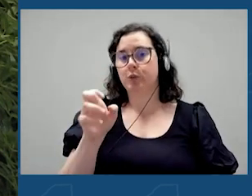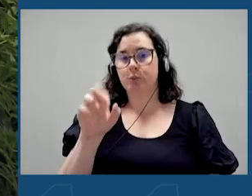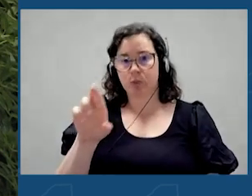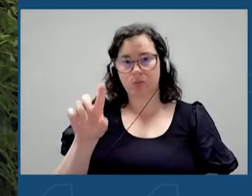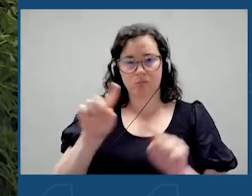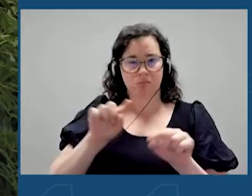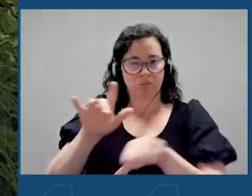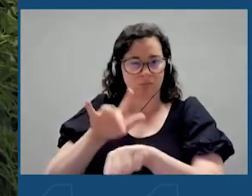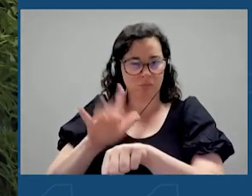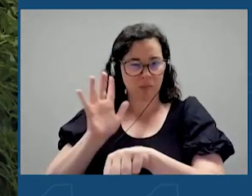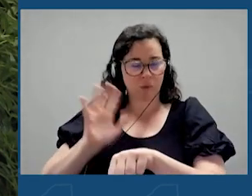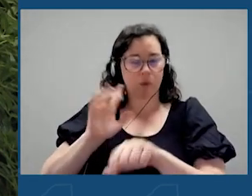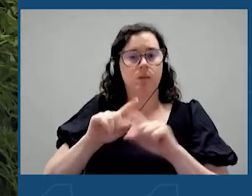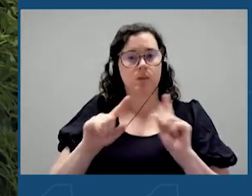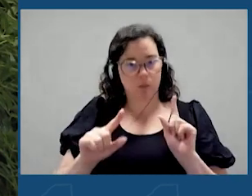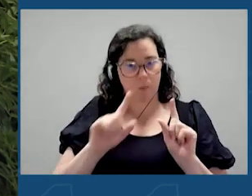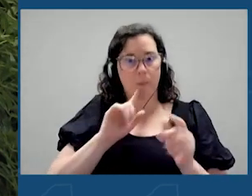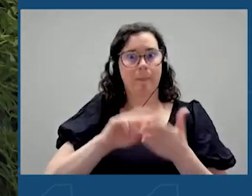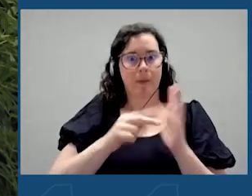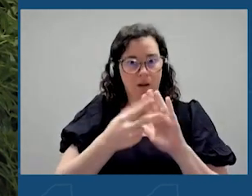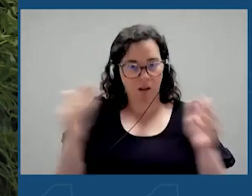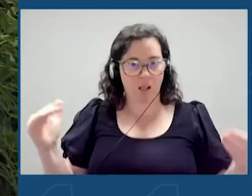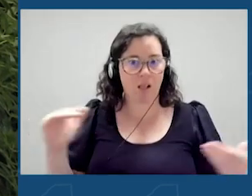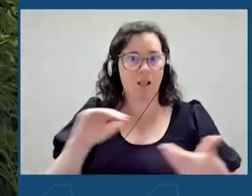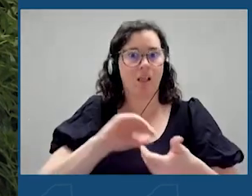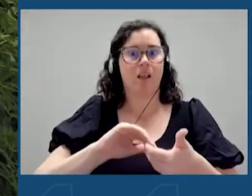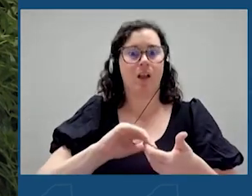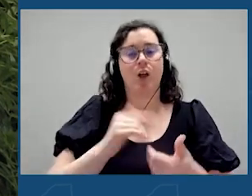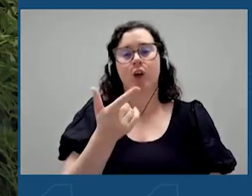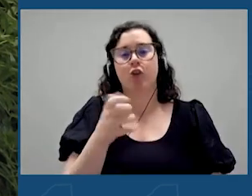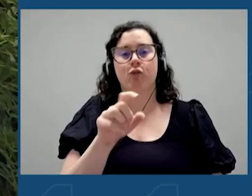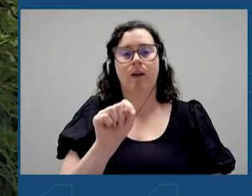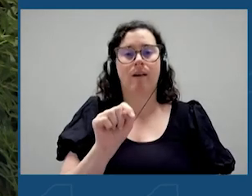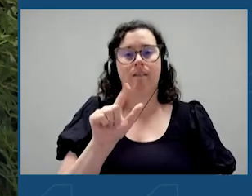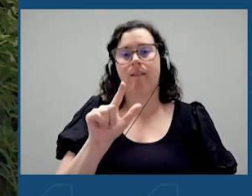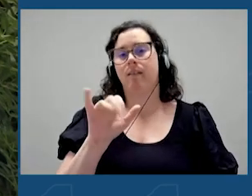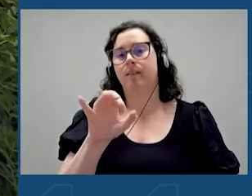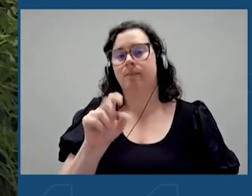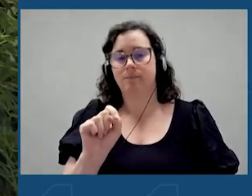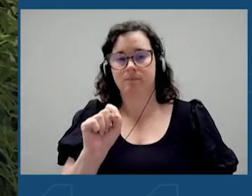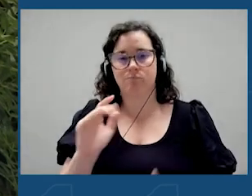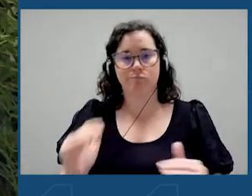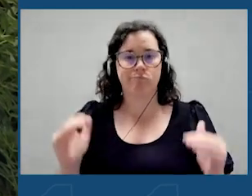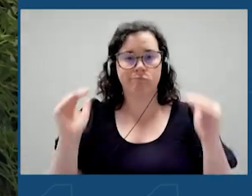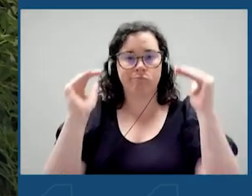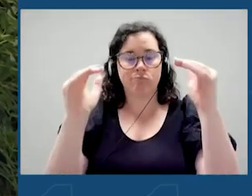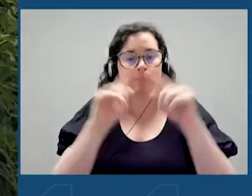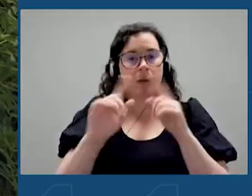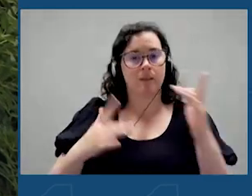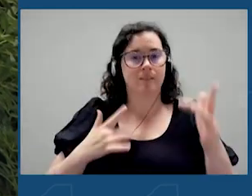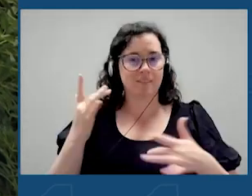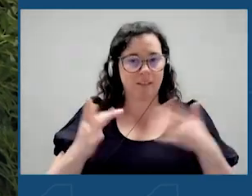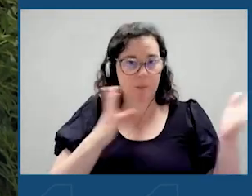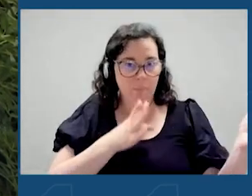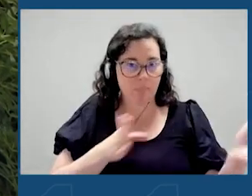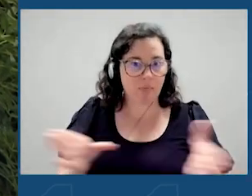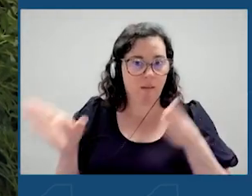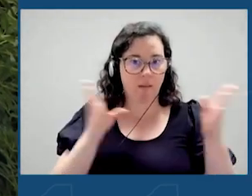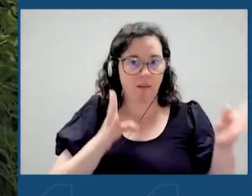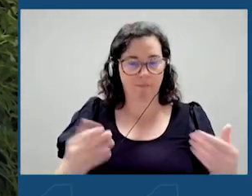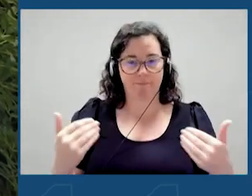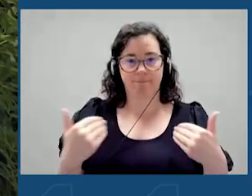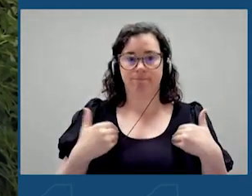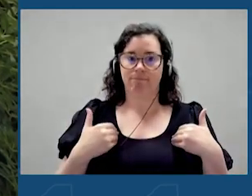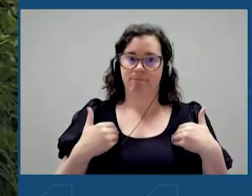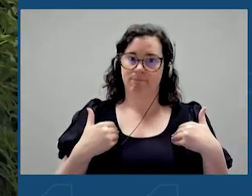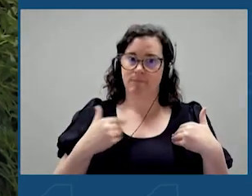calling the Great Lift. But we have an exciting plan. The manufacturing, we've mentioned a number of companies,